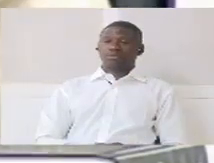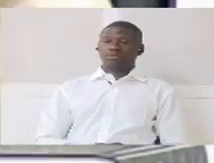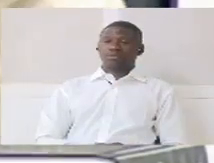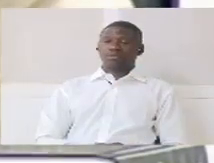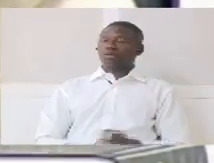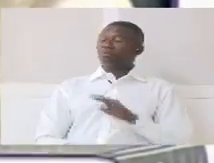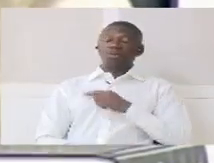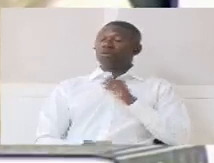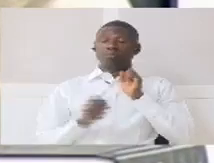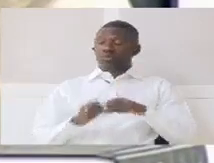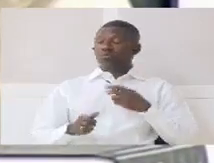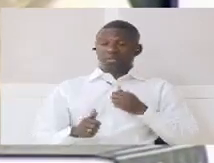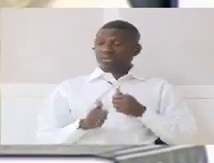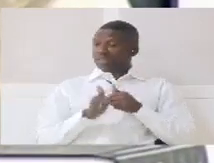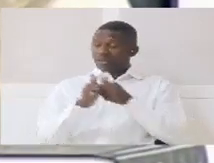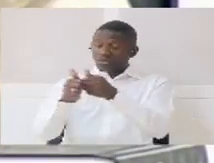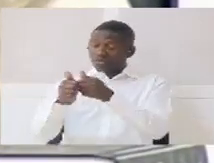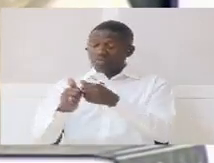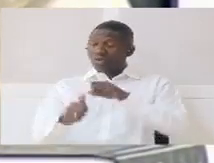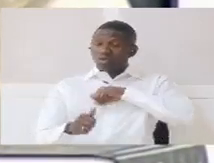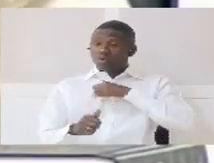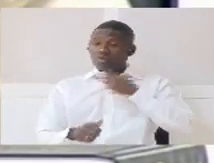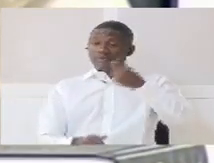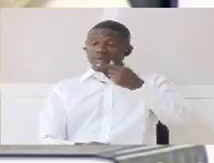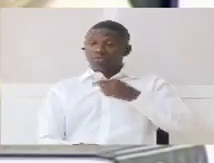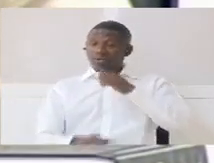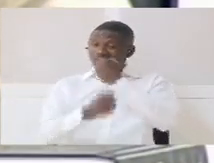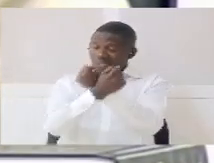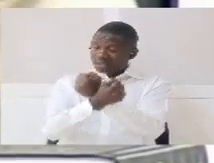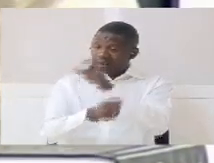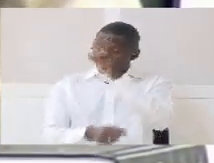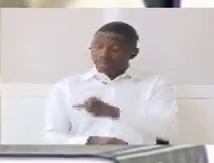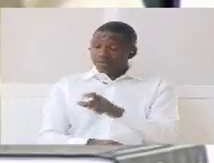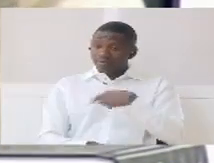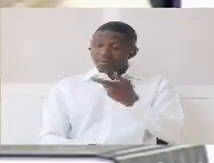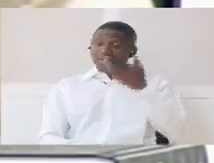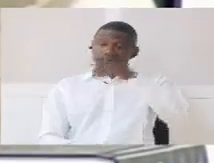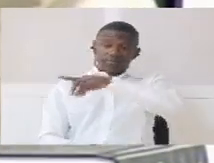will not lead you to my own village to arrest someone from that place.